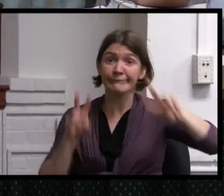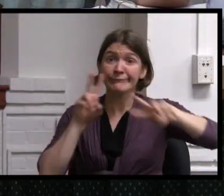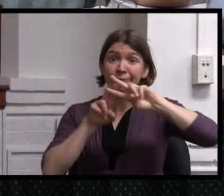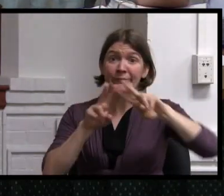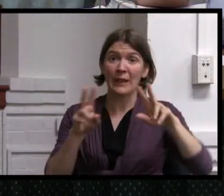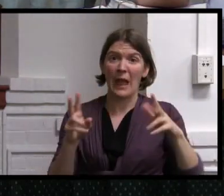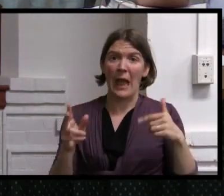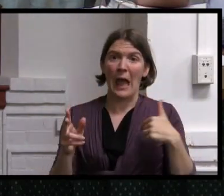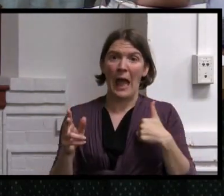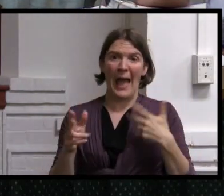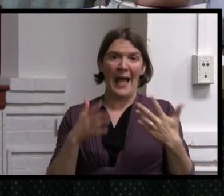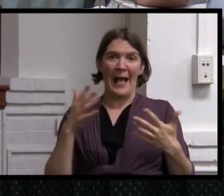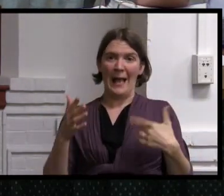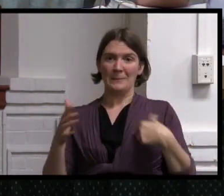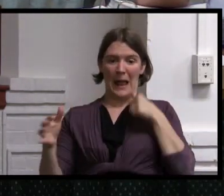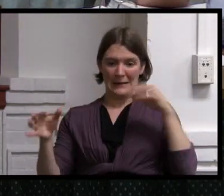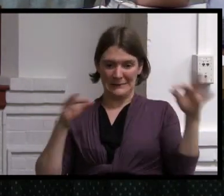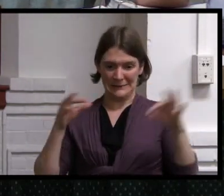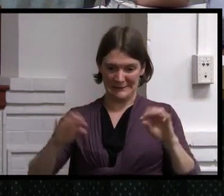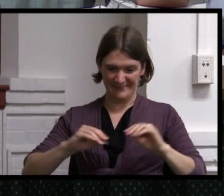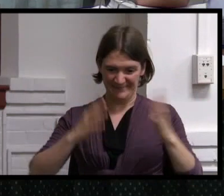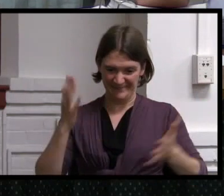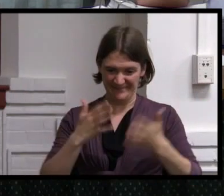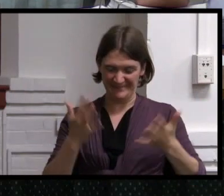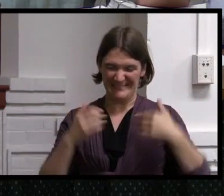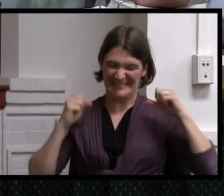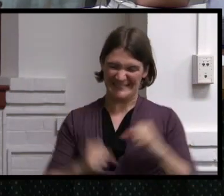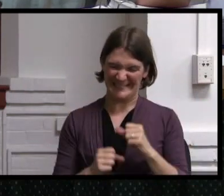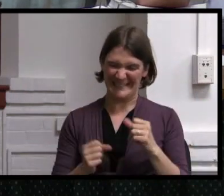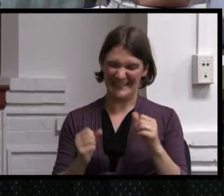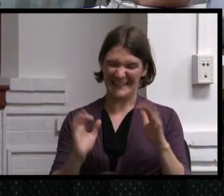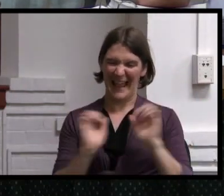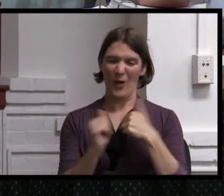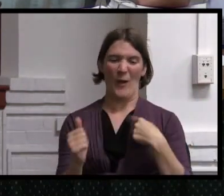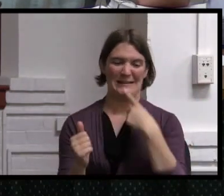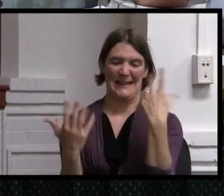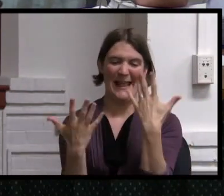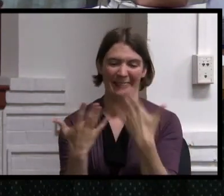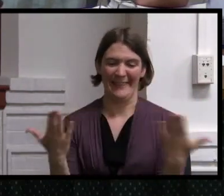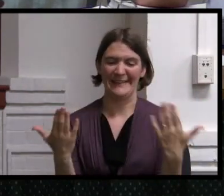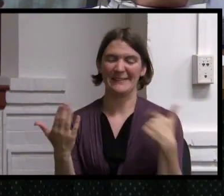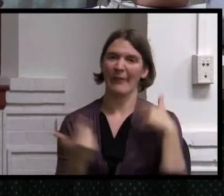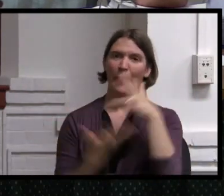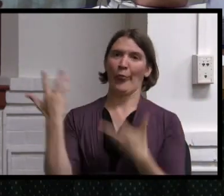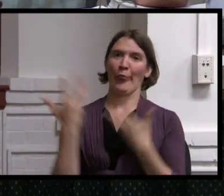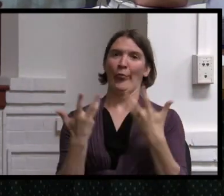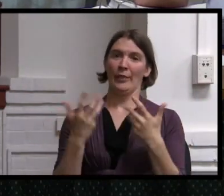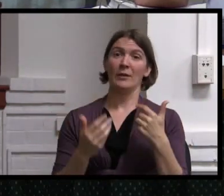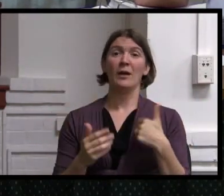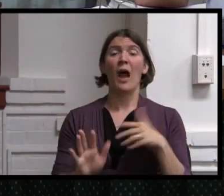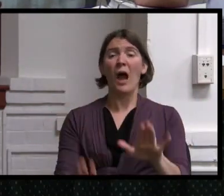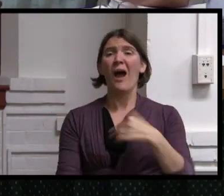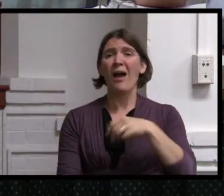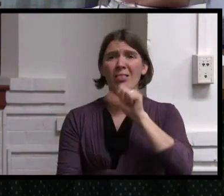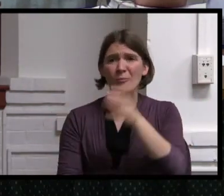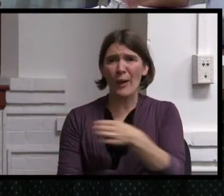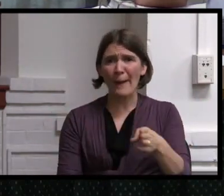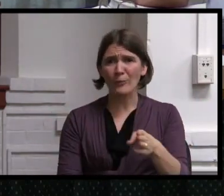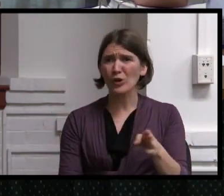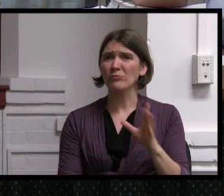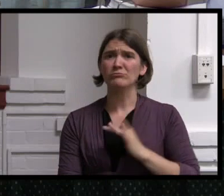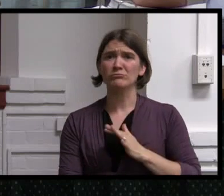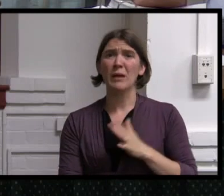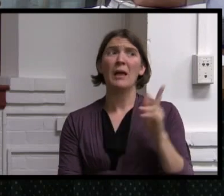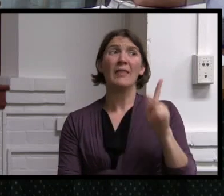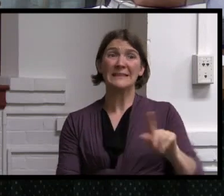out kind of the way it should, but Brattleboro this is why I love Brattleboro. It's a very,